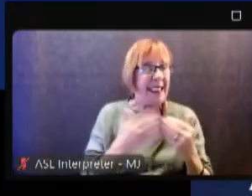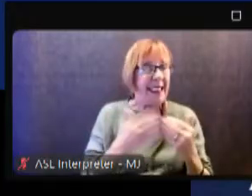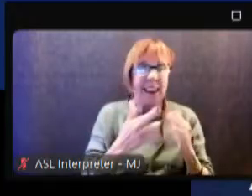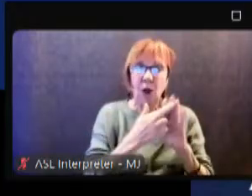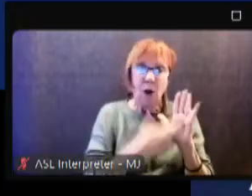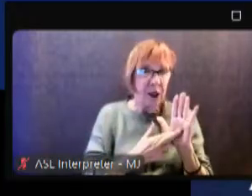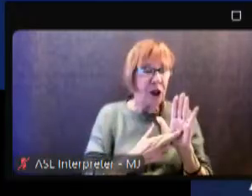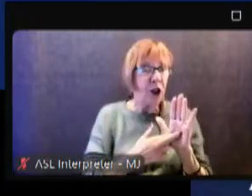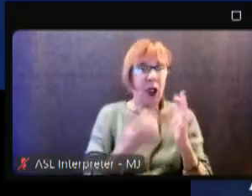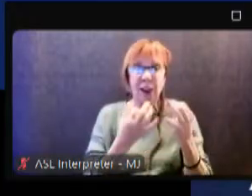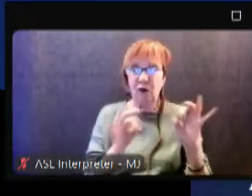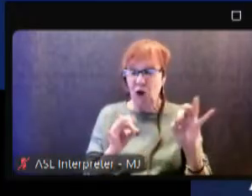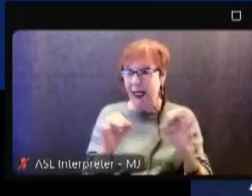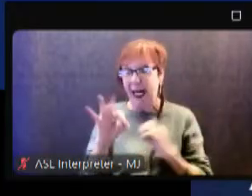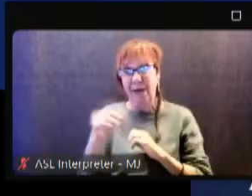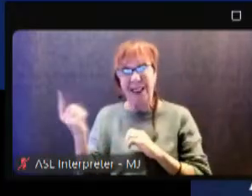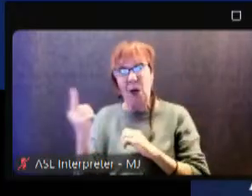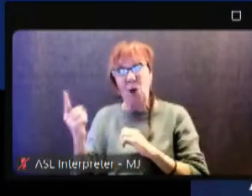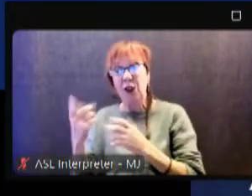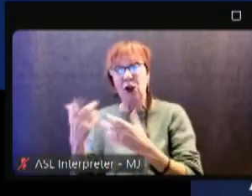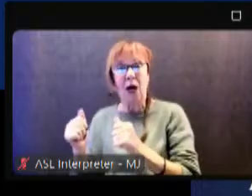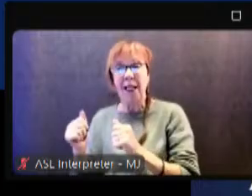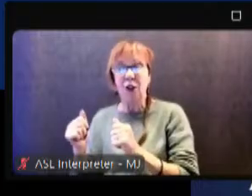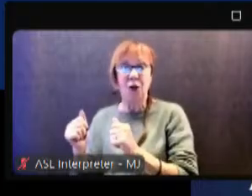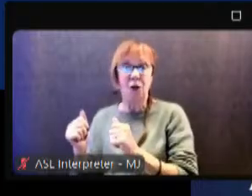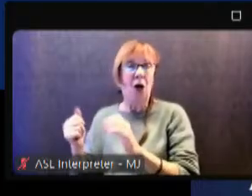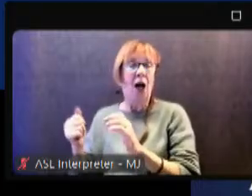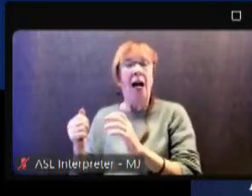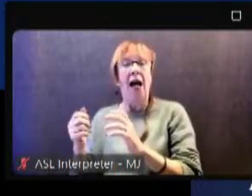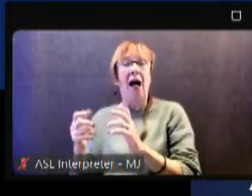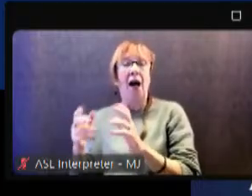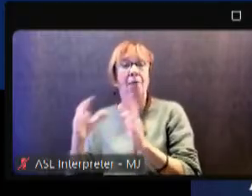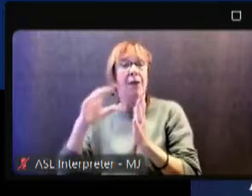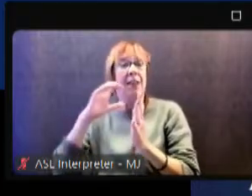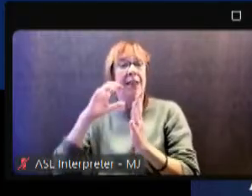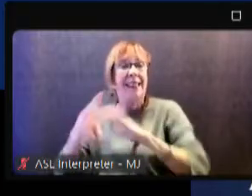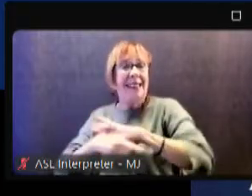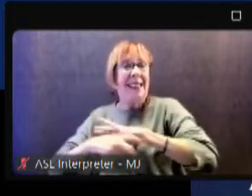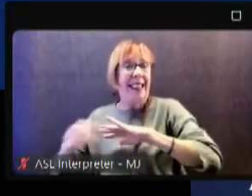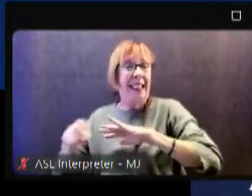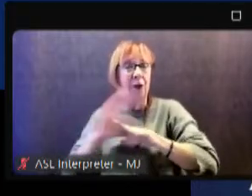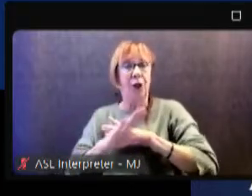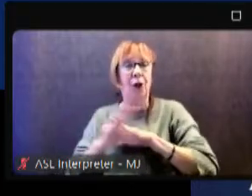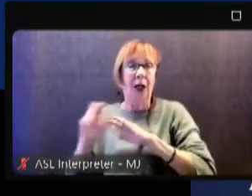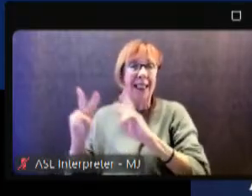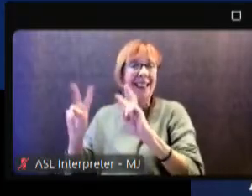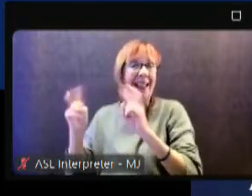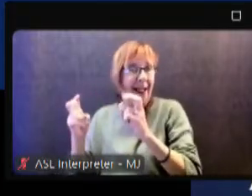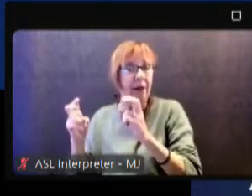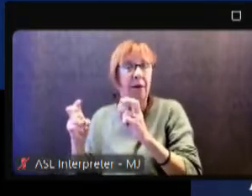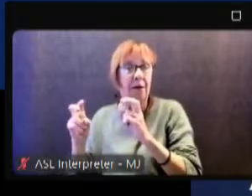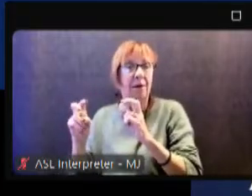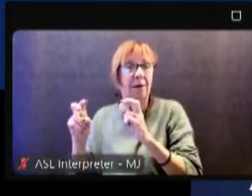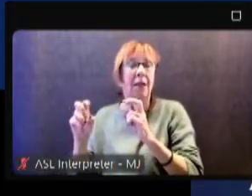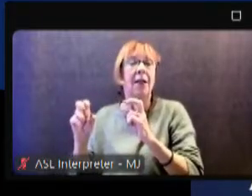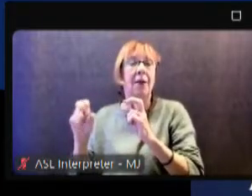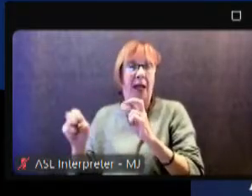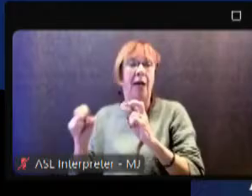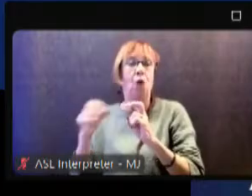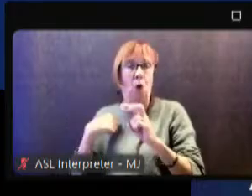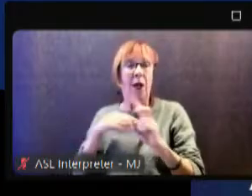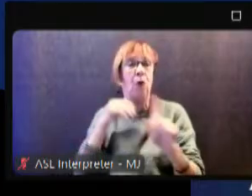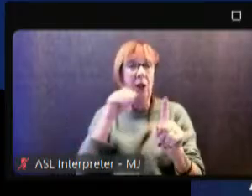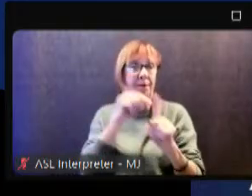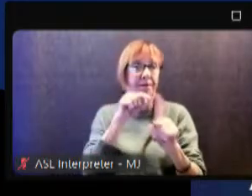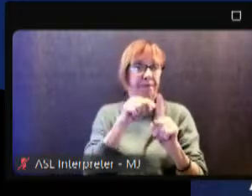and it will let you know if somebody's trying to mess around with the ownership of your property. And you can get that on our website. And